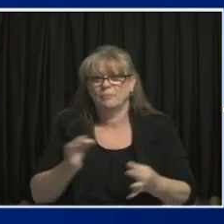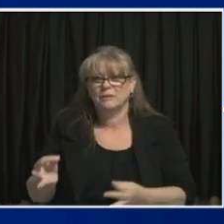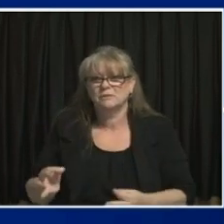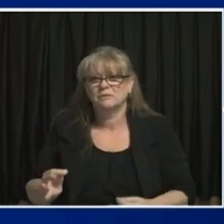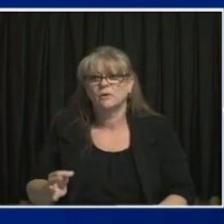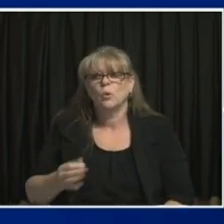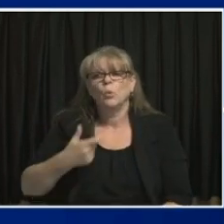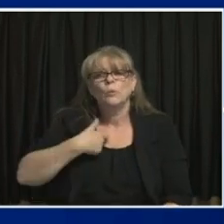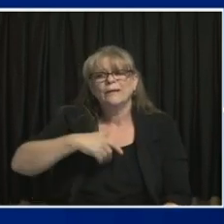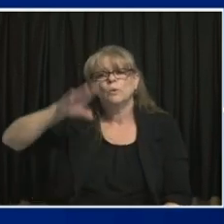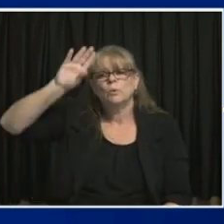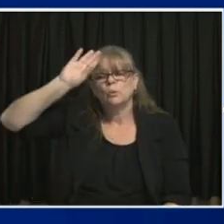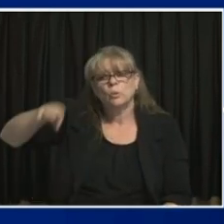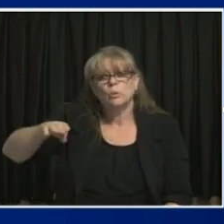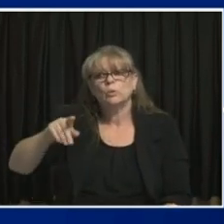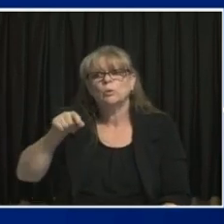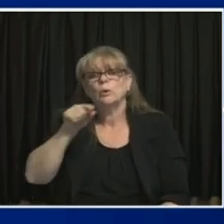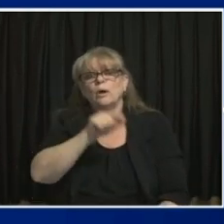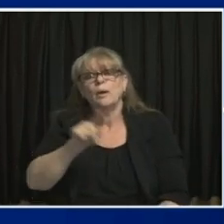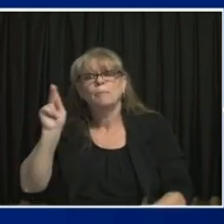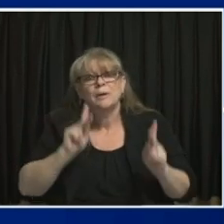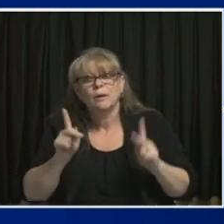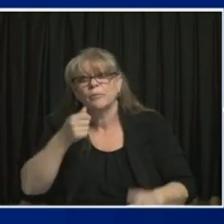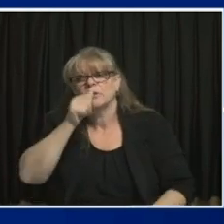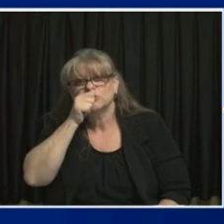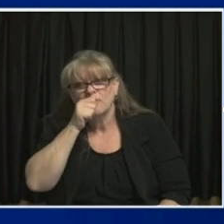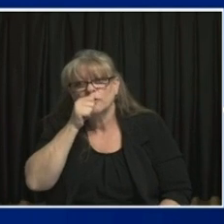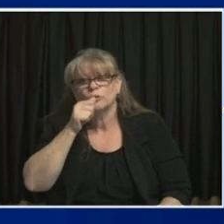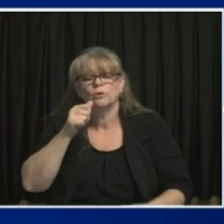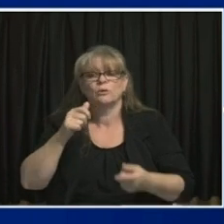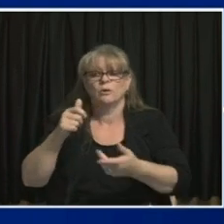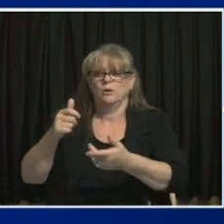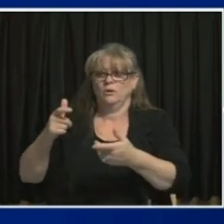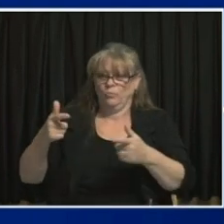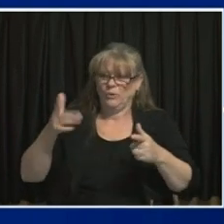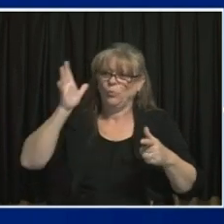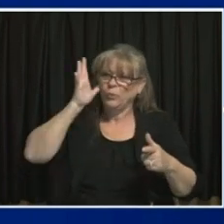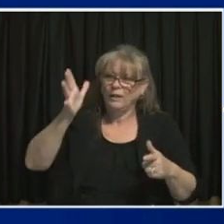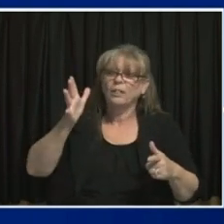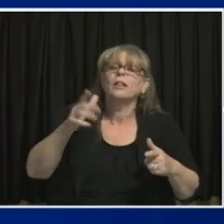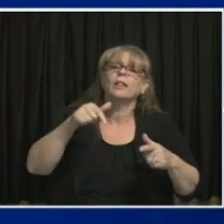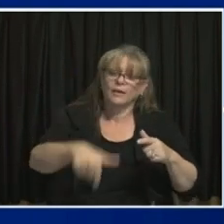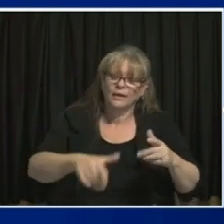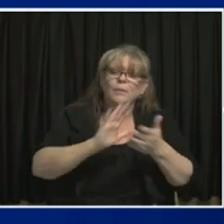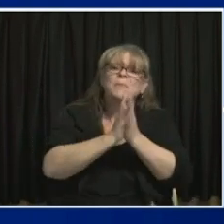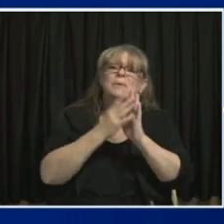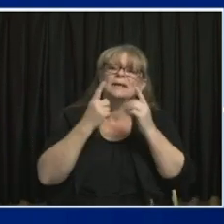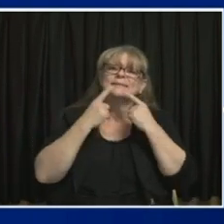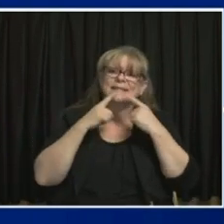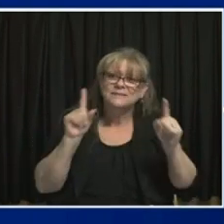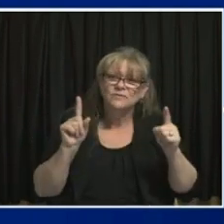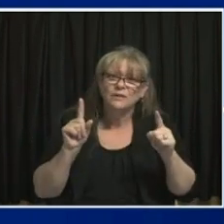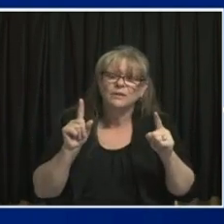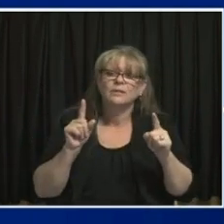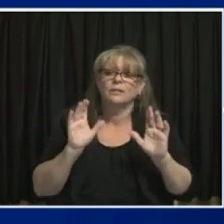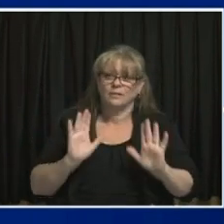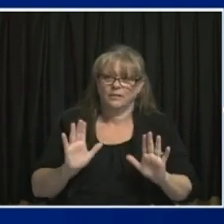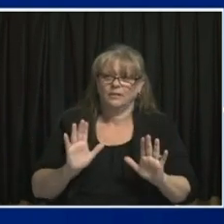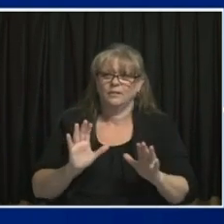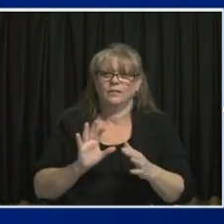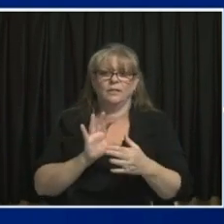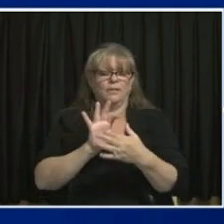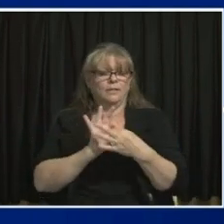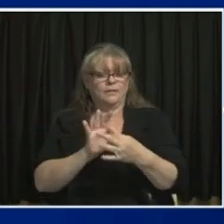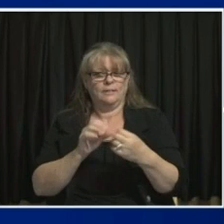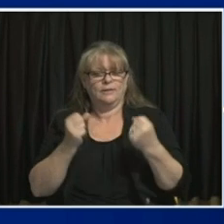us, so we can emerge from this crisis stronger spiritually and more united with our fellows. If you